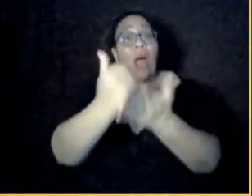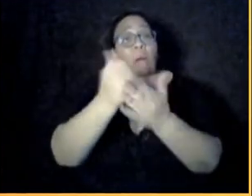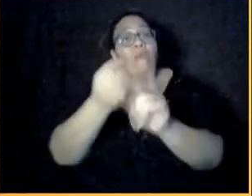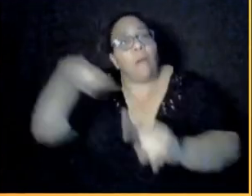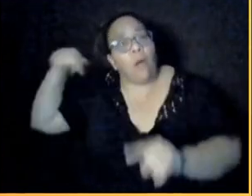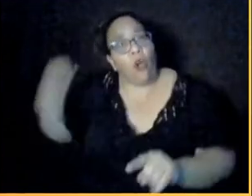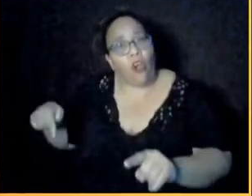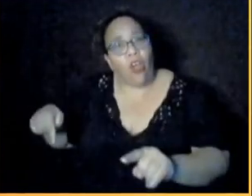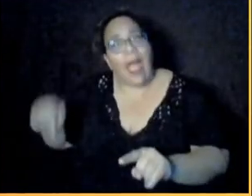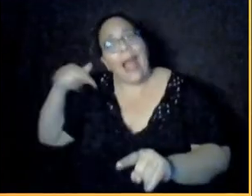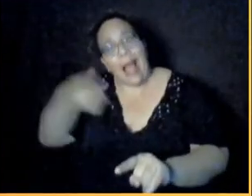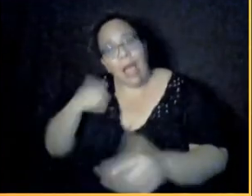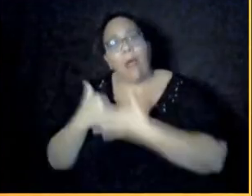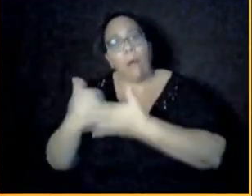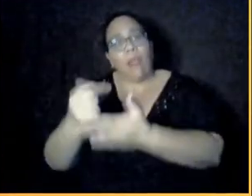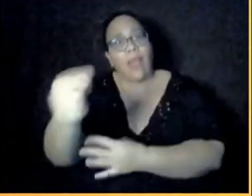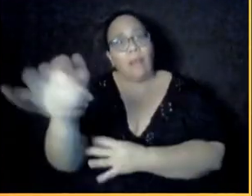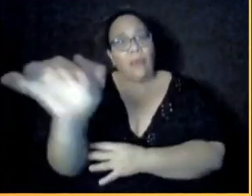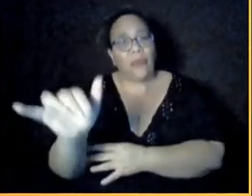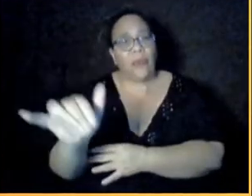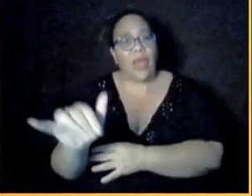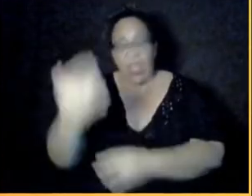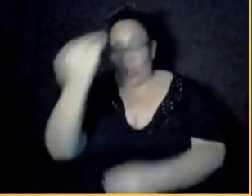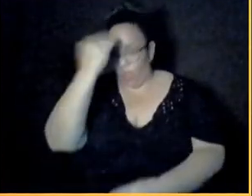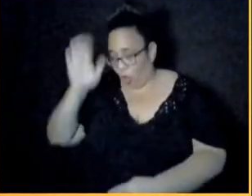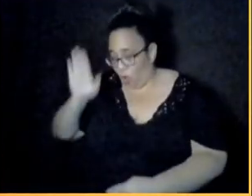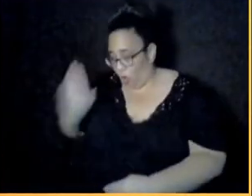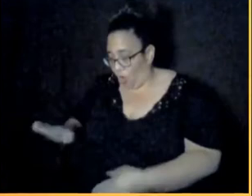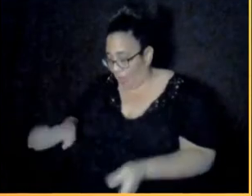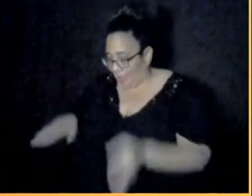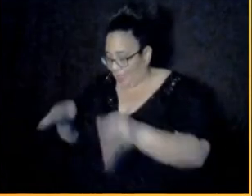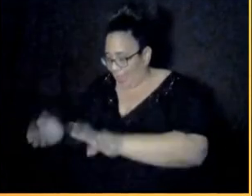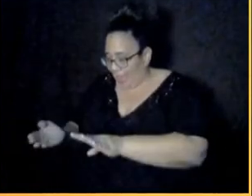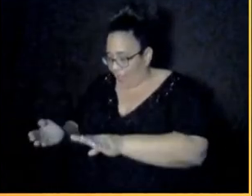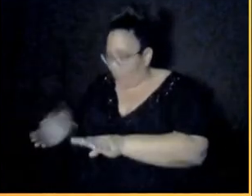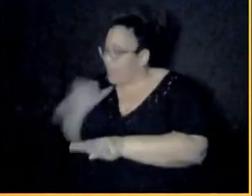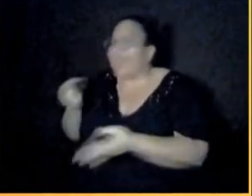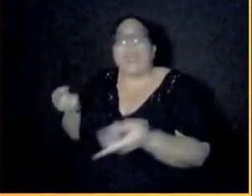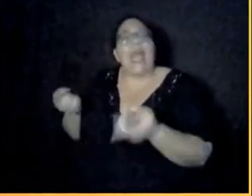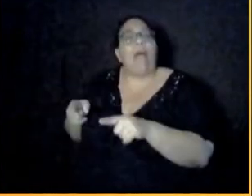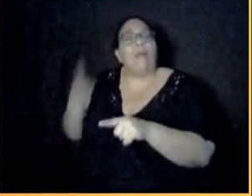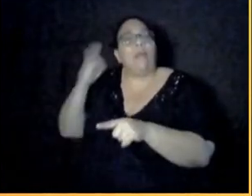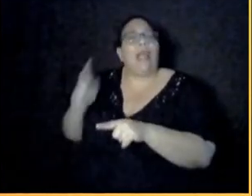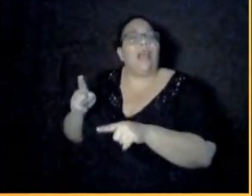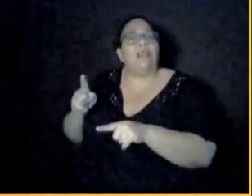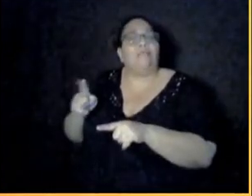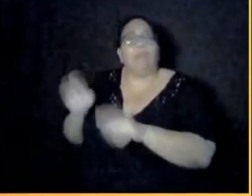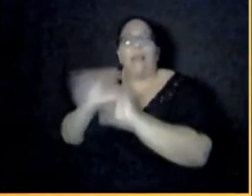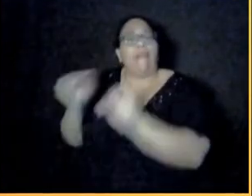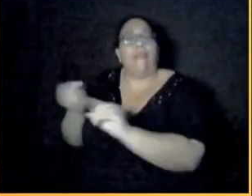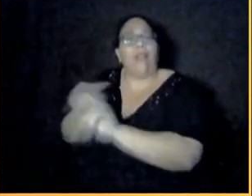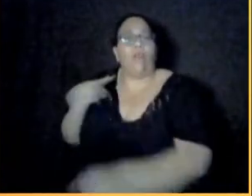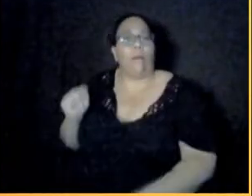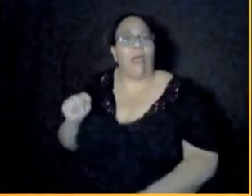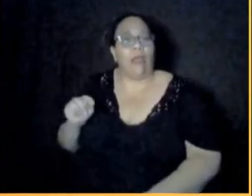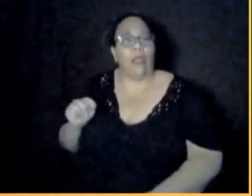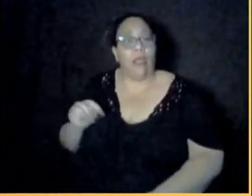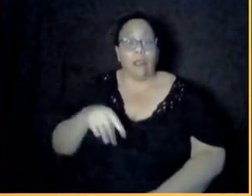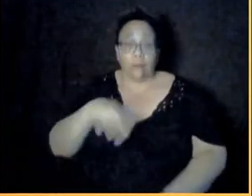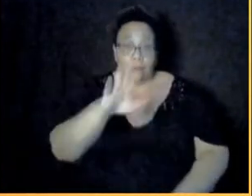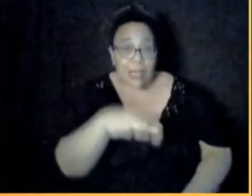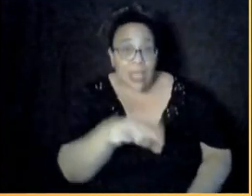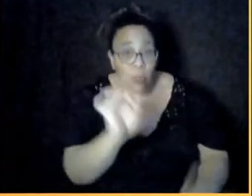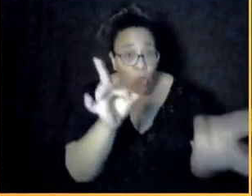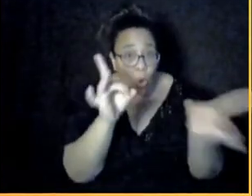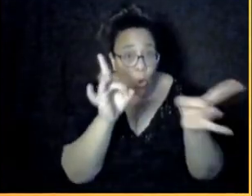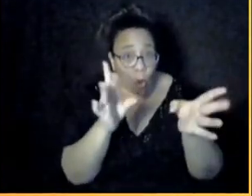just knowing that, you know, her death didn't go in vain, and good things could, you know, it was horrible what they did to her,